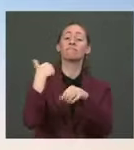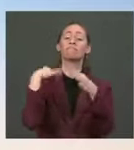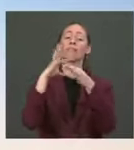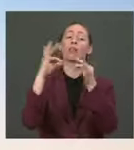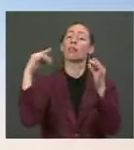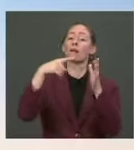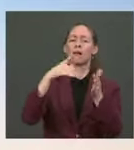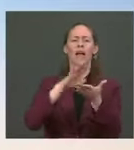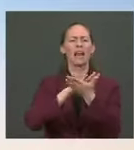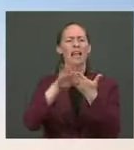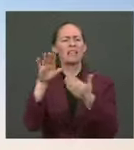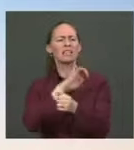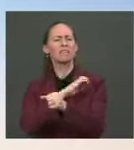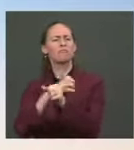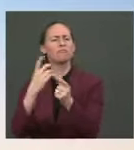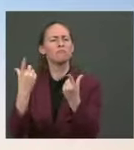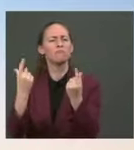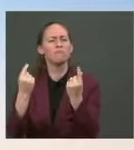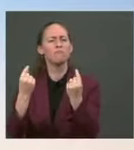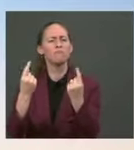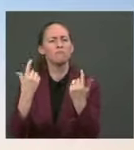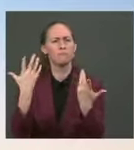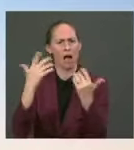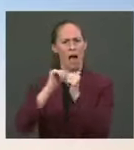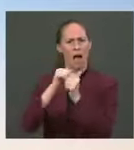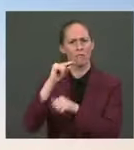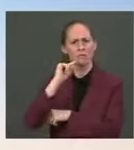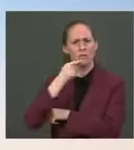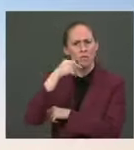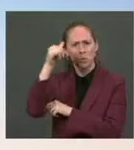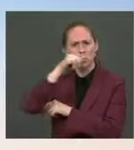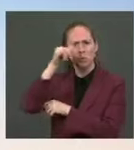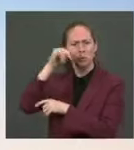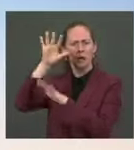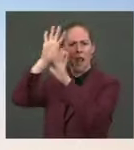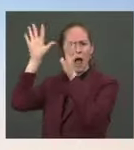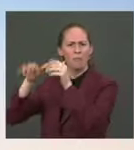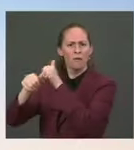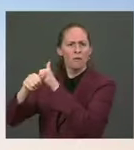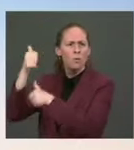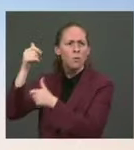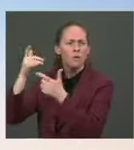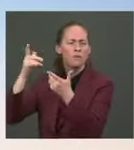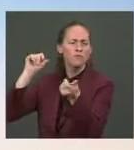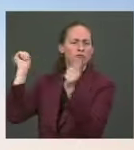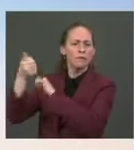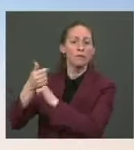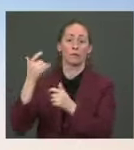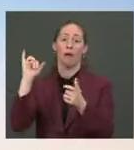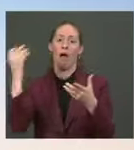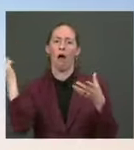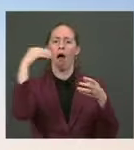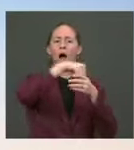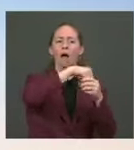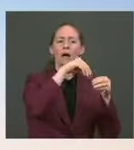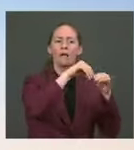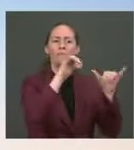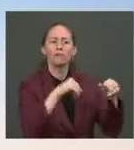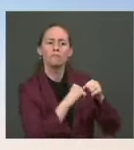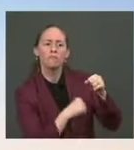climate crisis. There are a number that are included in the infrastructure bill. There are also a number that are included in the Build Back Better